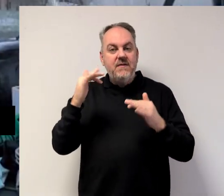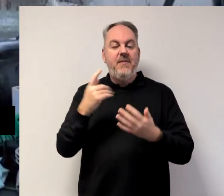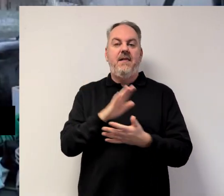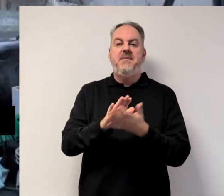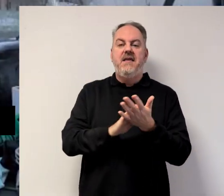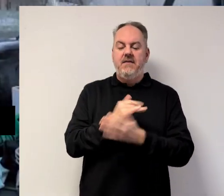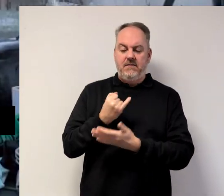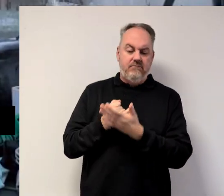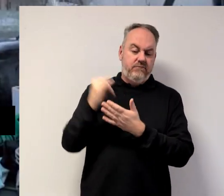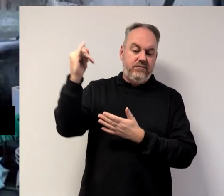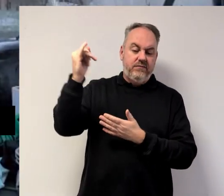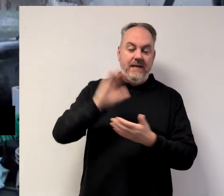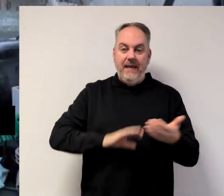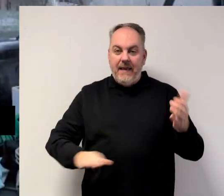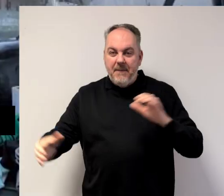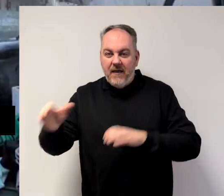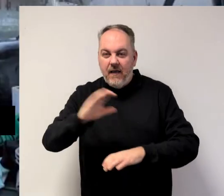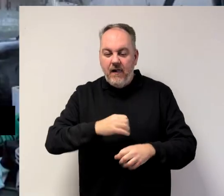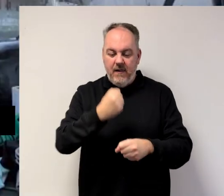glyphosates.